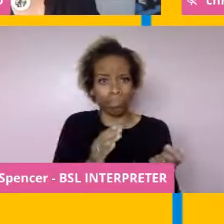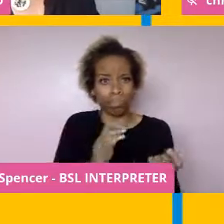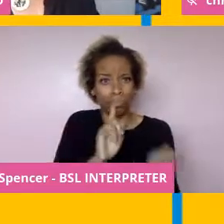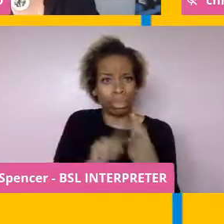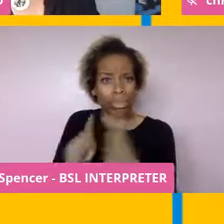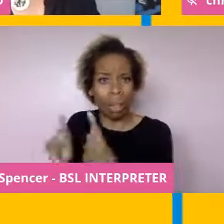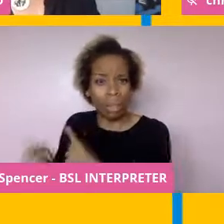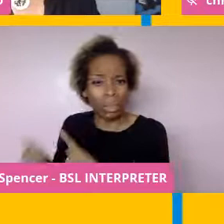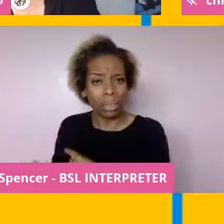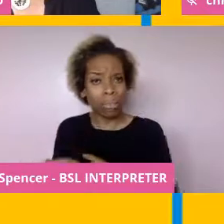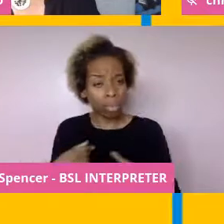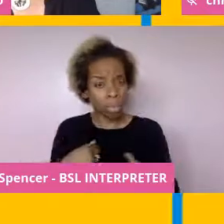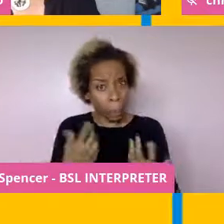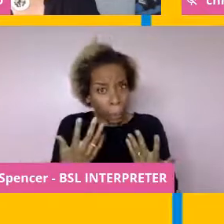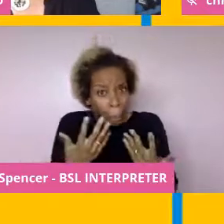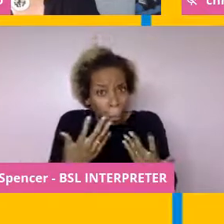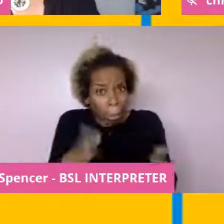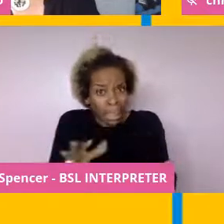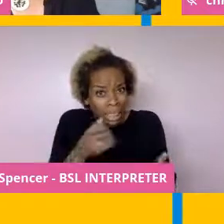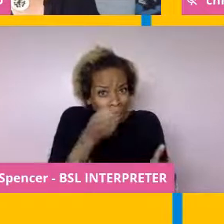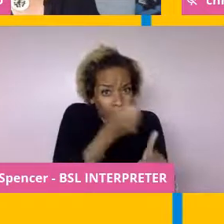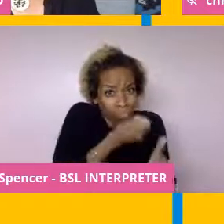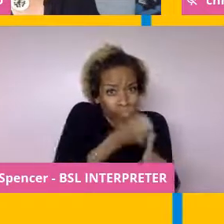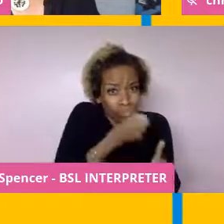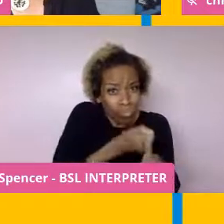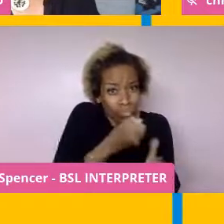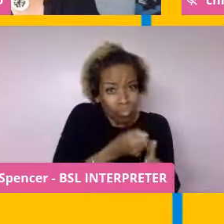for fractionalisation,